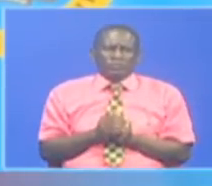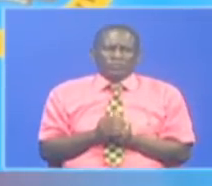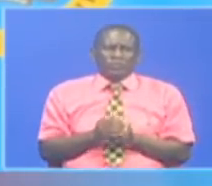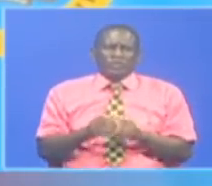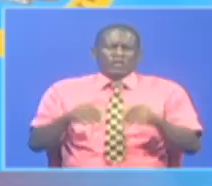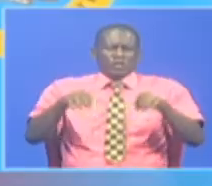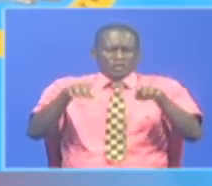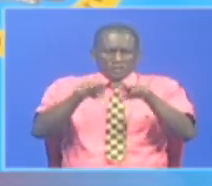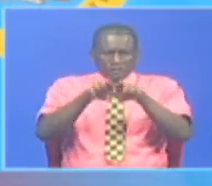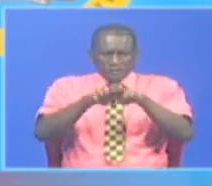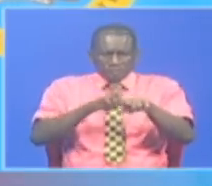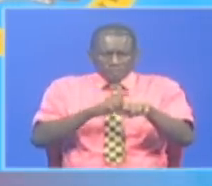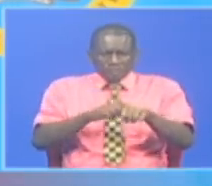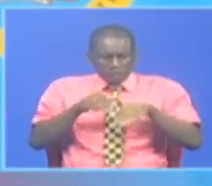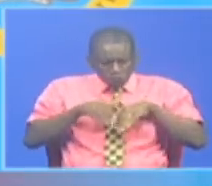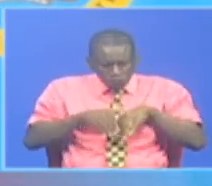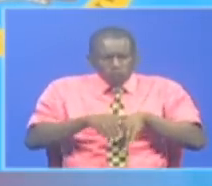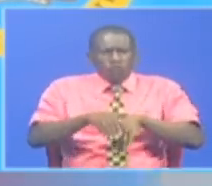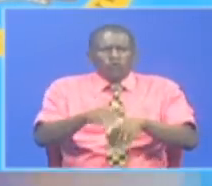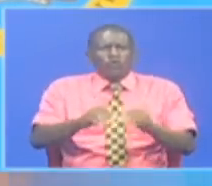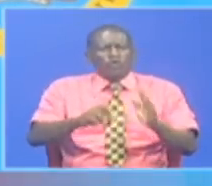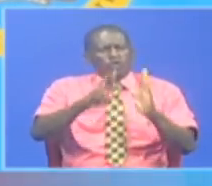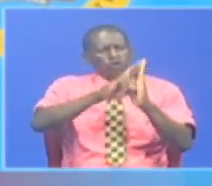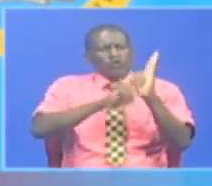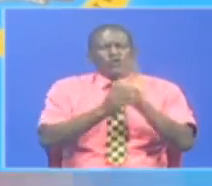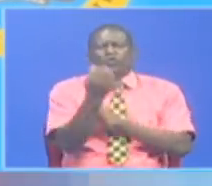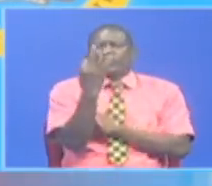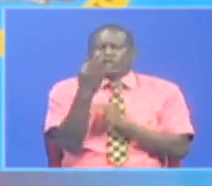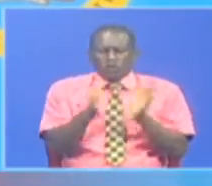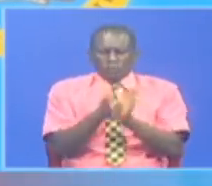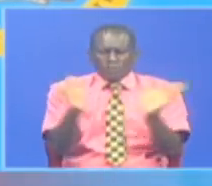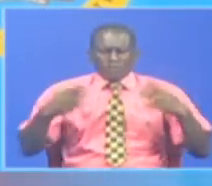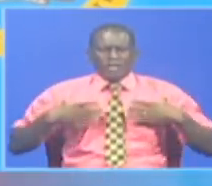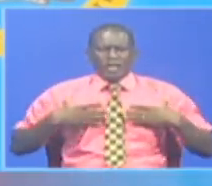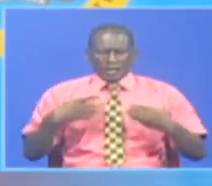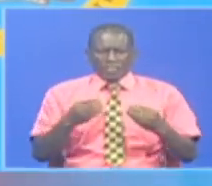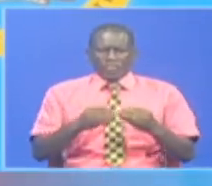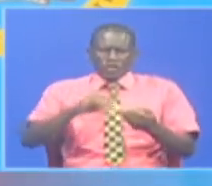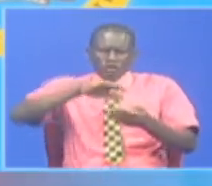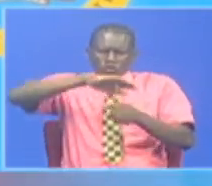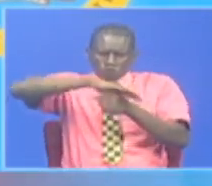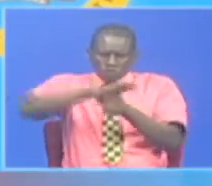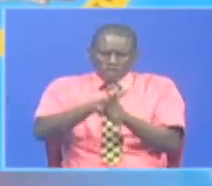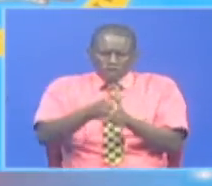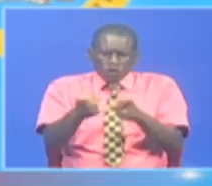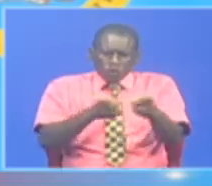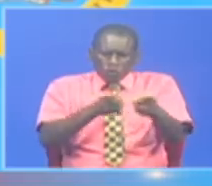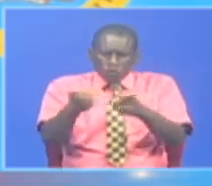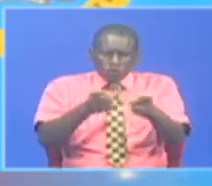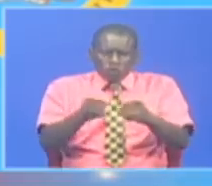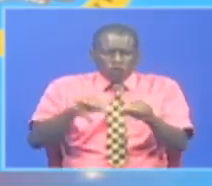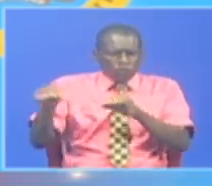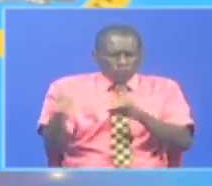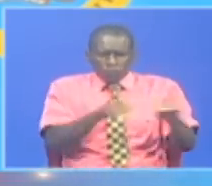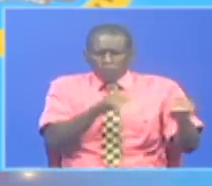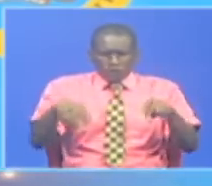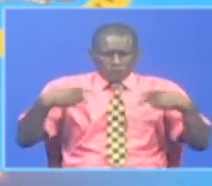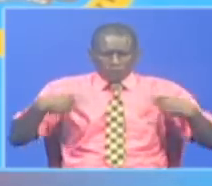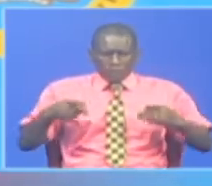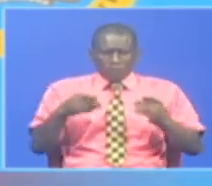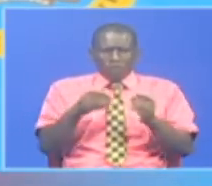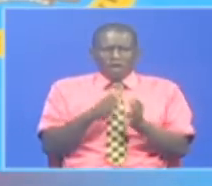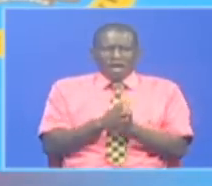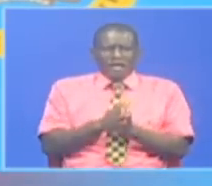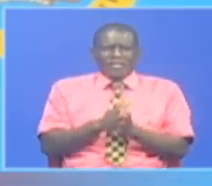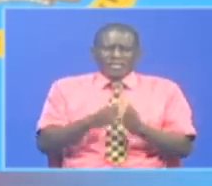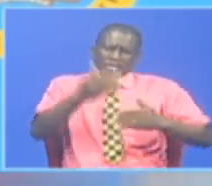Subsequently and pursuant to Rule 3 of the Public Health COVID-19 Restriction of Movement of Persons and Related